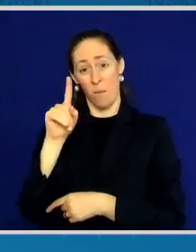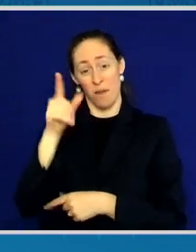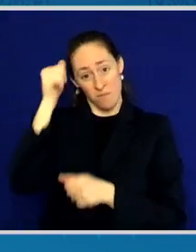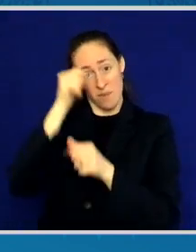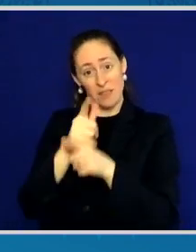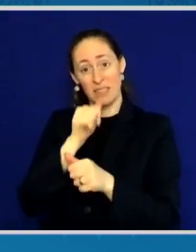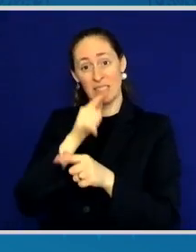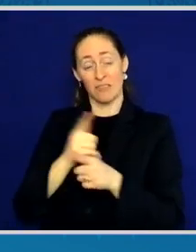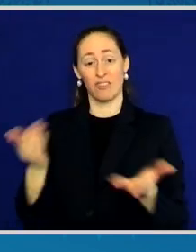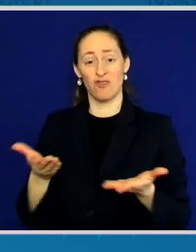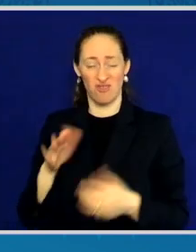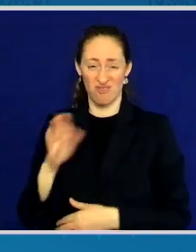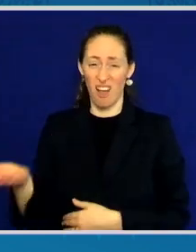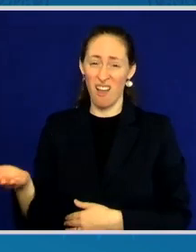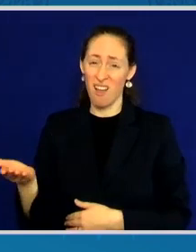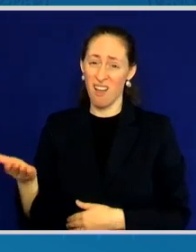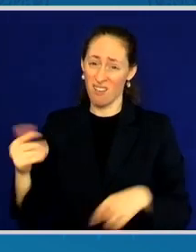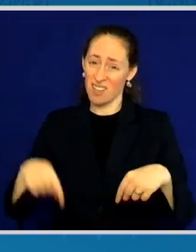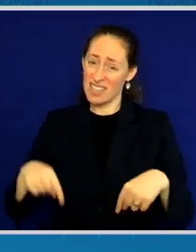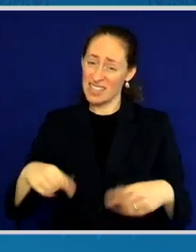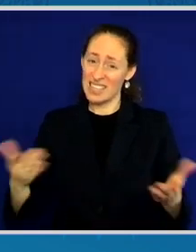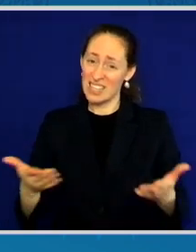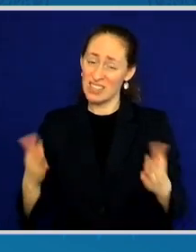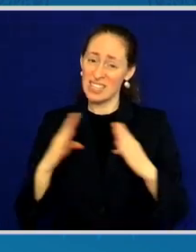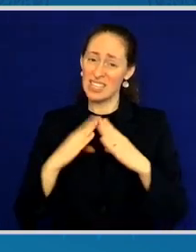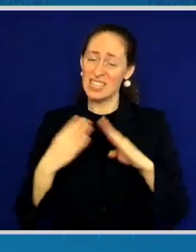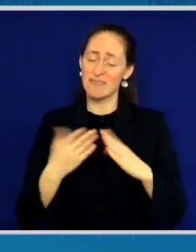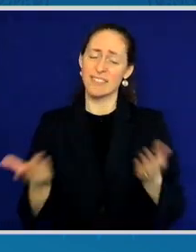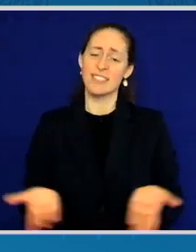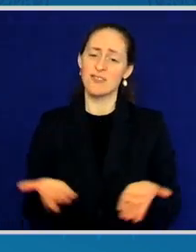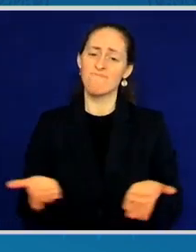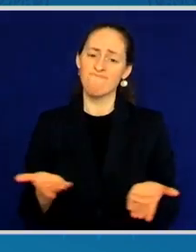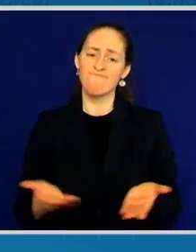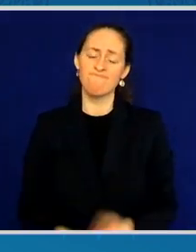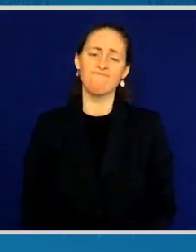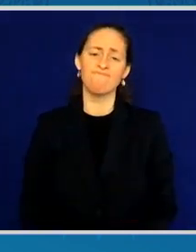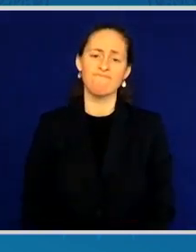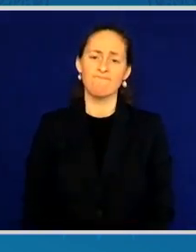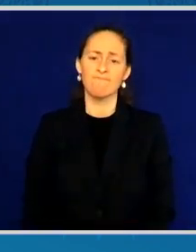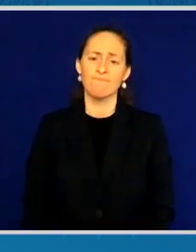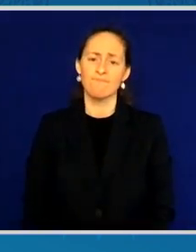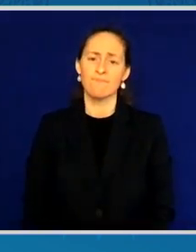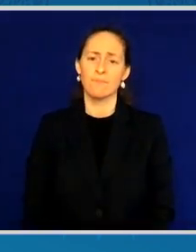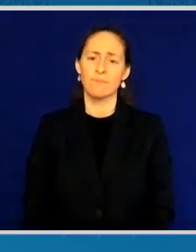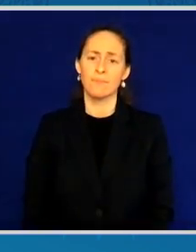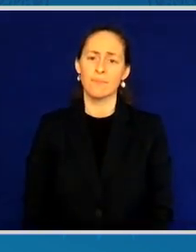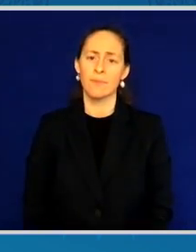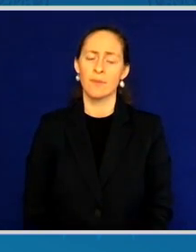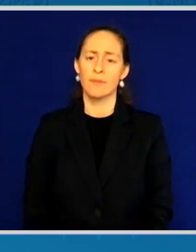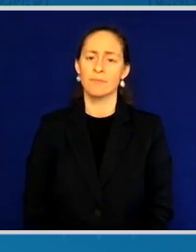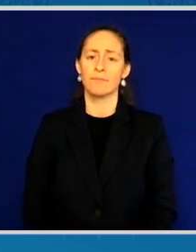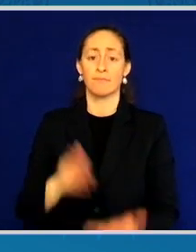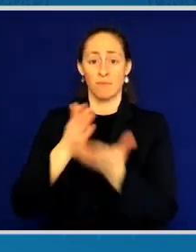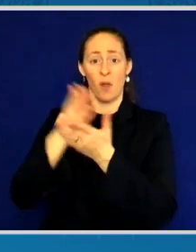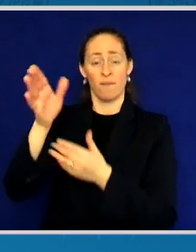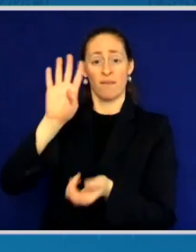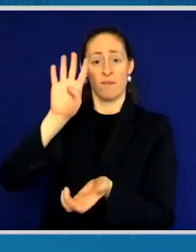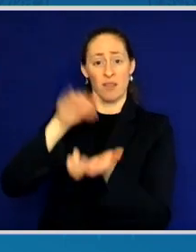So, and it's staggering, and I'll give you some numbers. Over 4,700 members were infected in the United